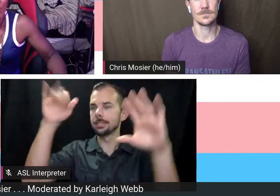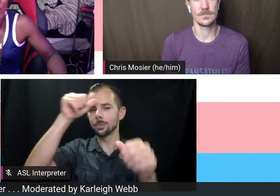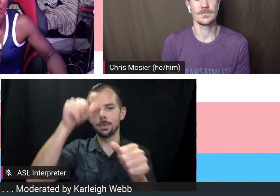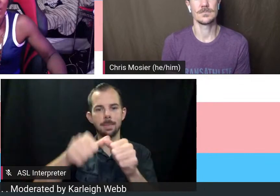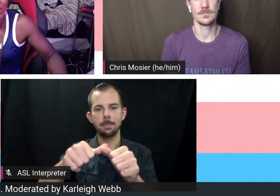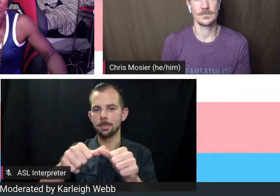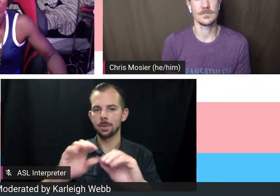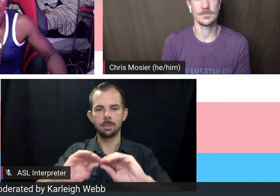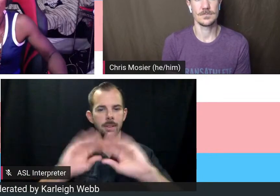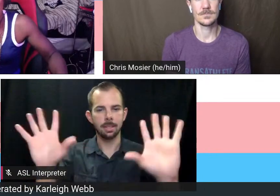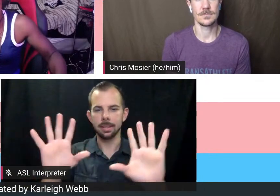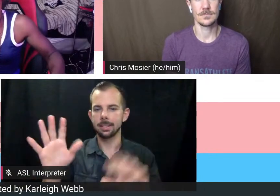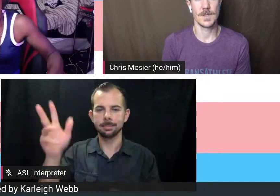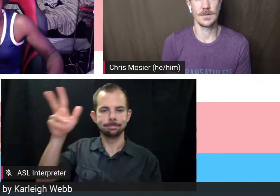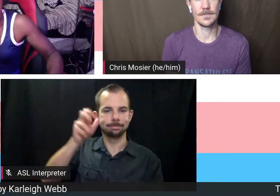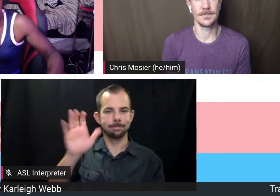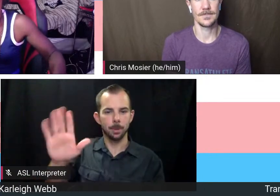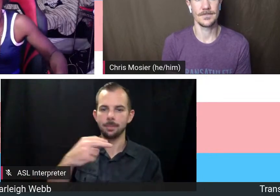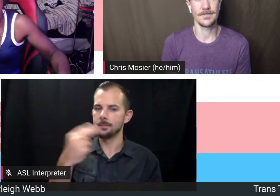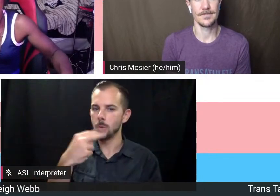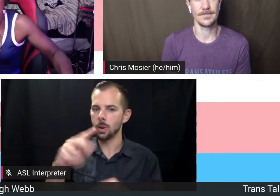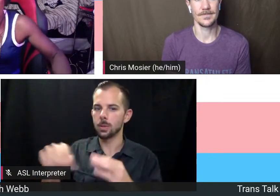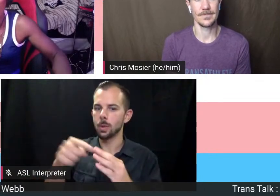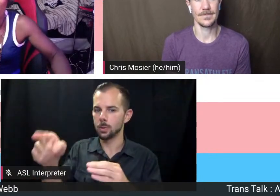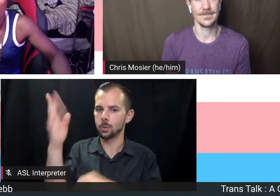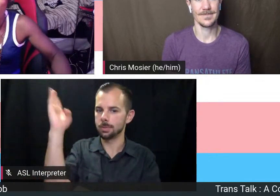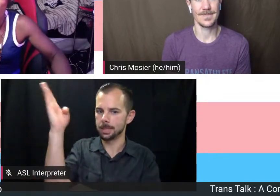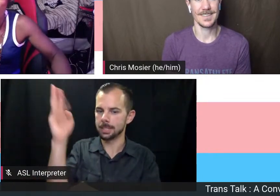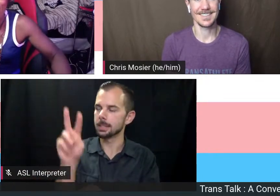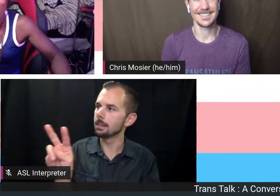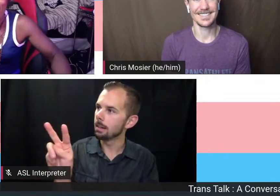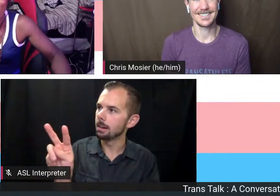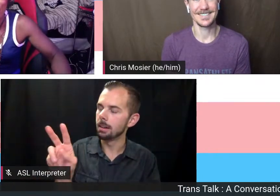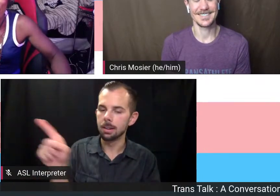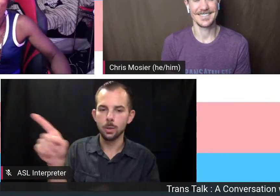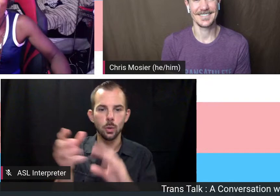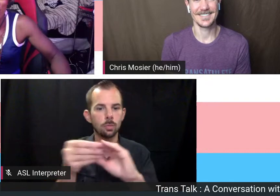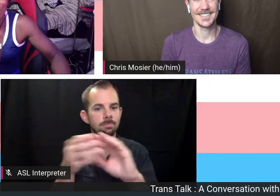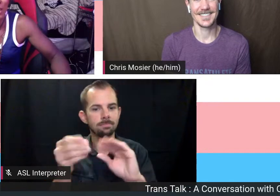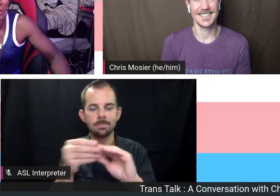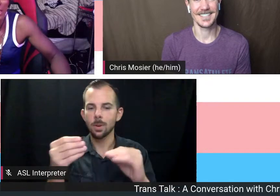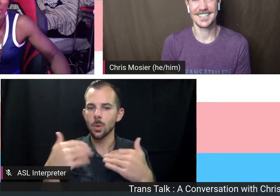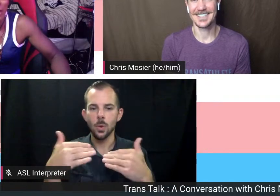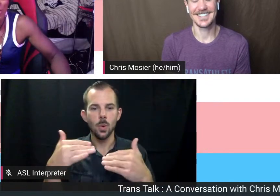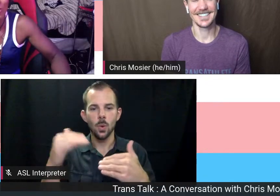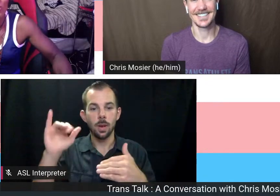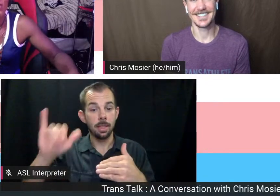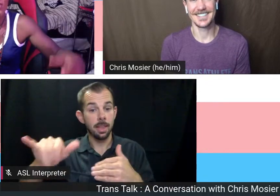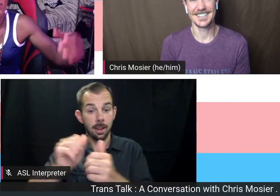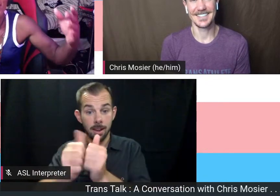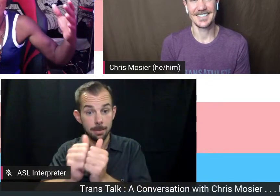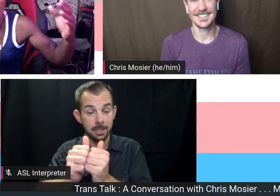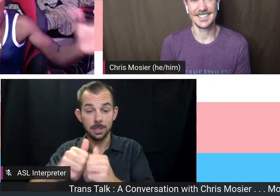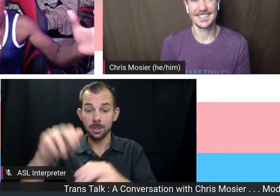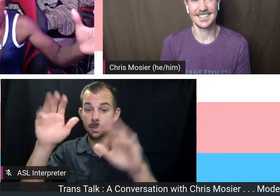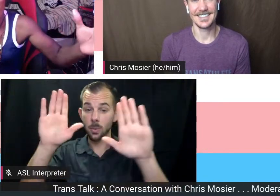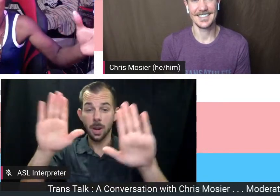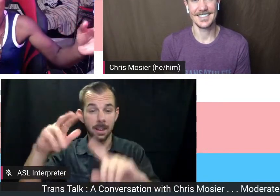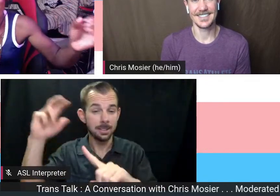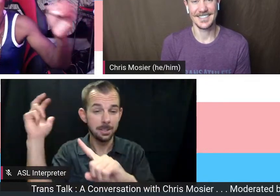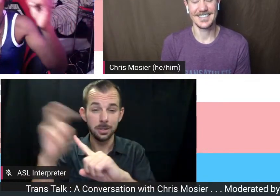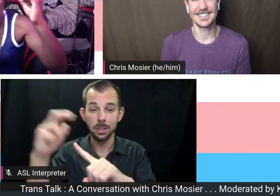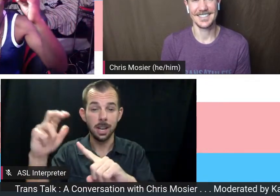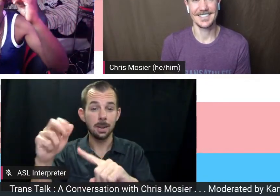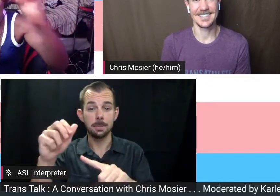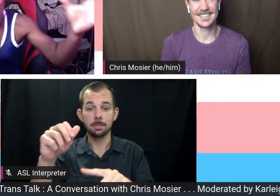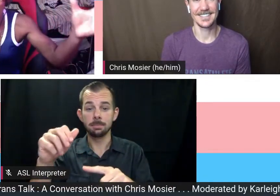hearing your voice in that story and talking about how you had this great moment, and then you heard, "Congratulations, you're an Iron Woman,"